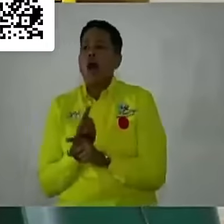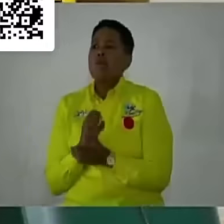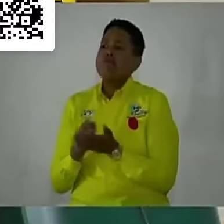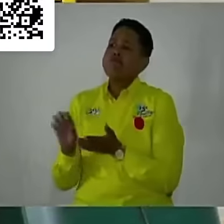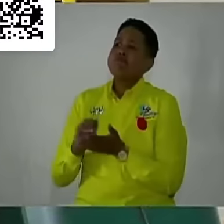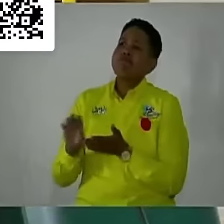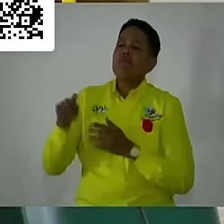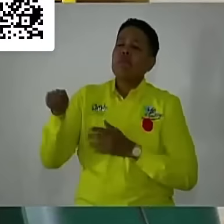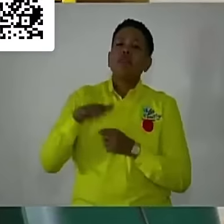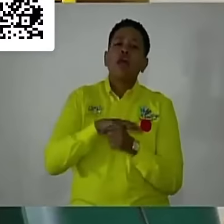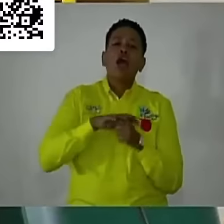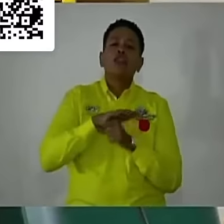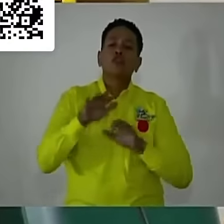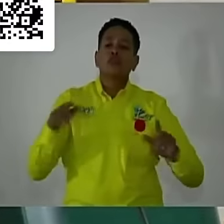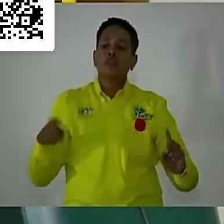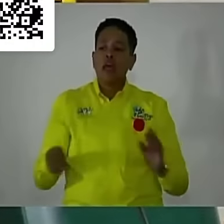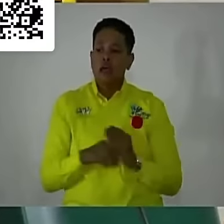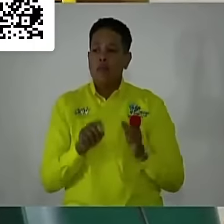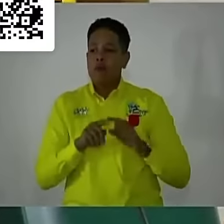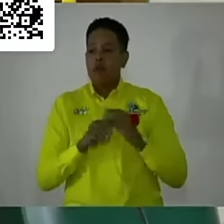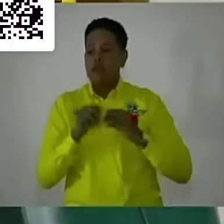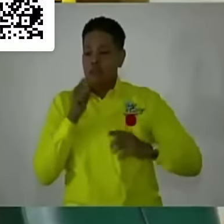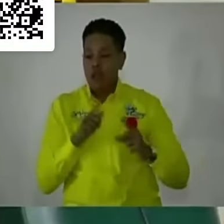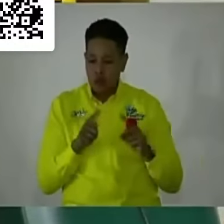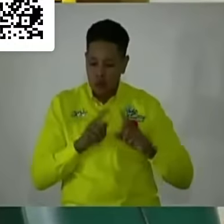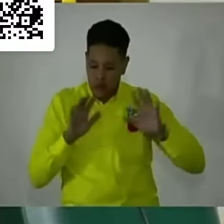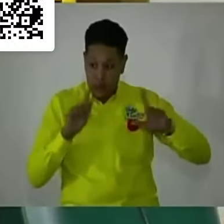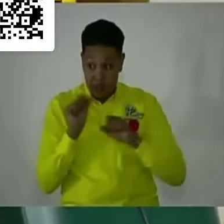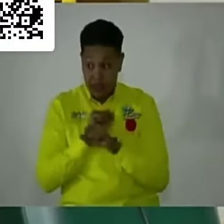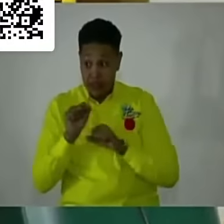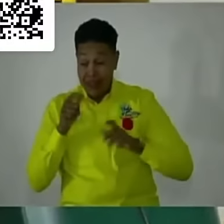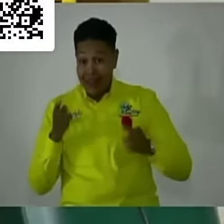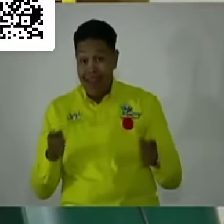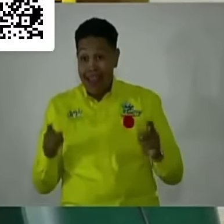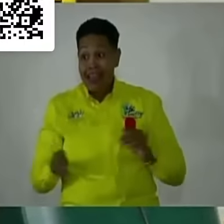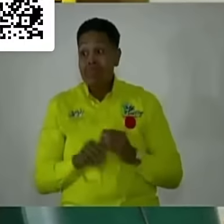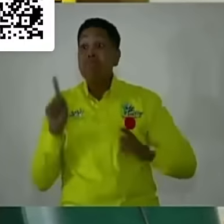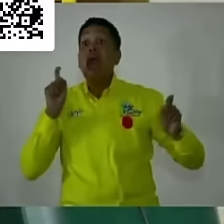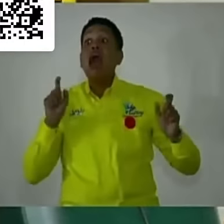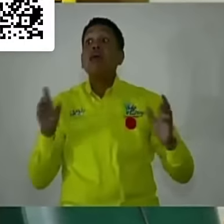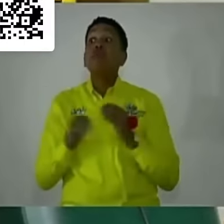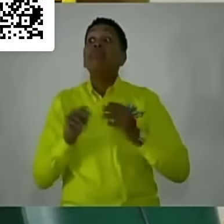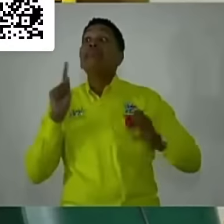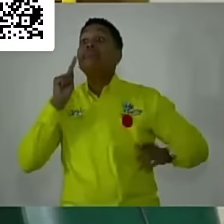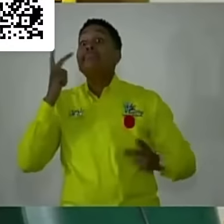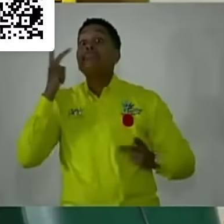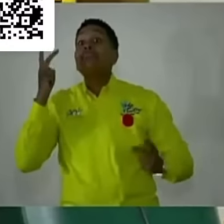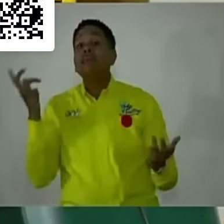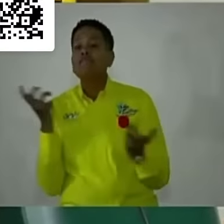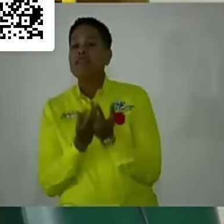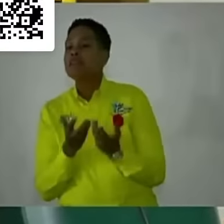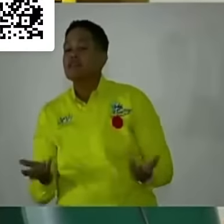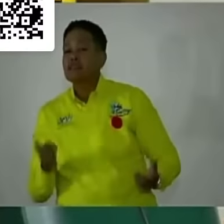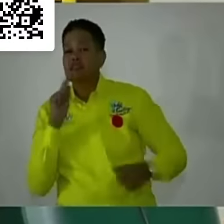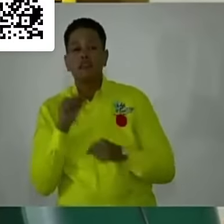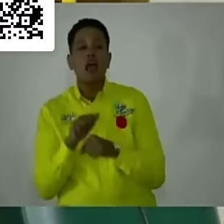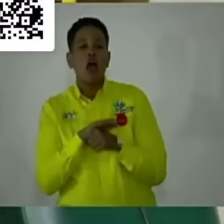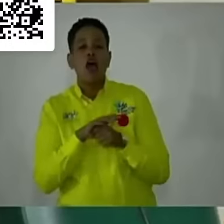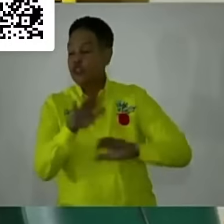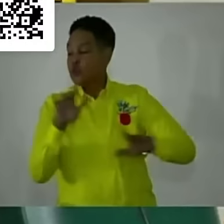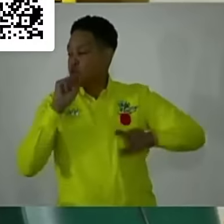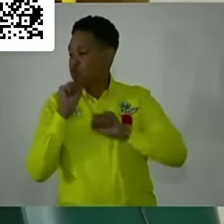these constituencies and not when it is that the administration see fit that constituencies that